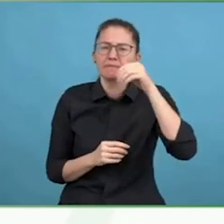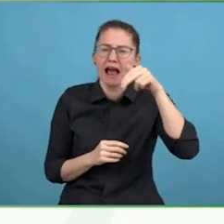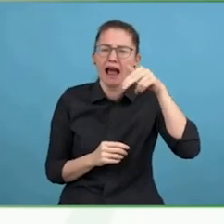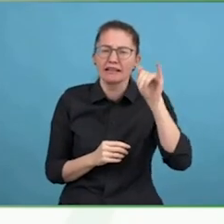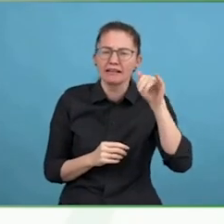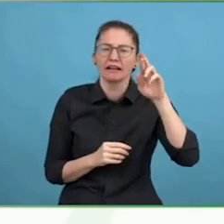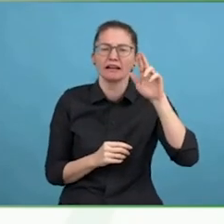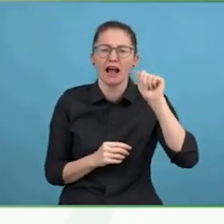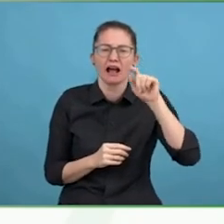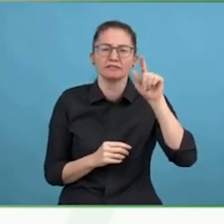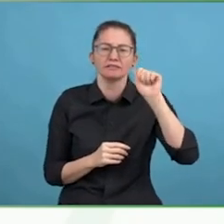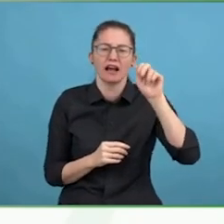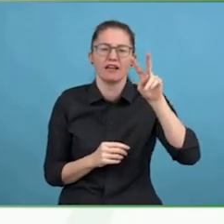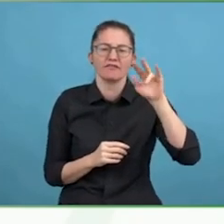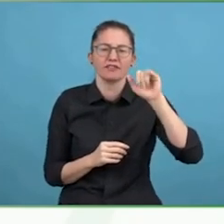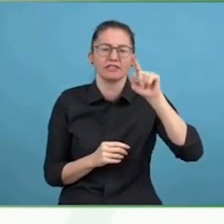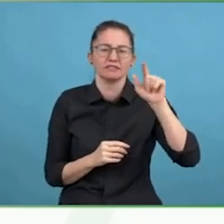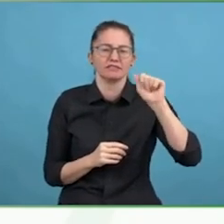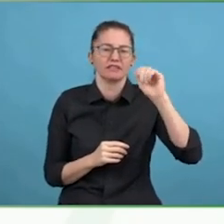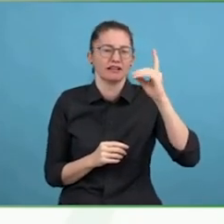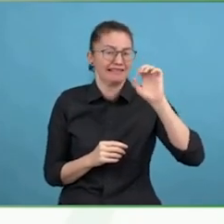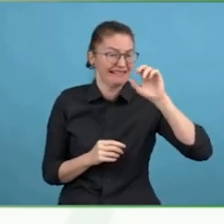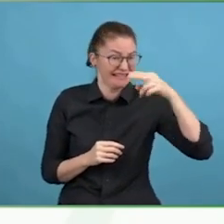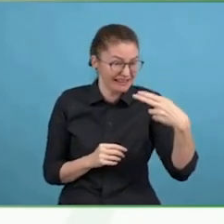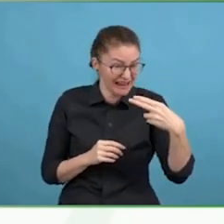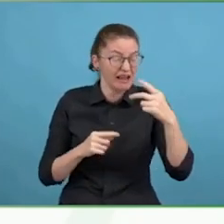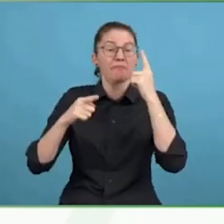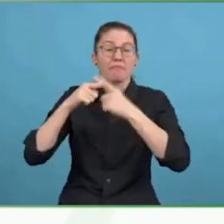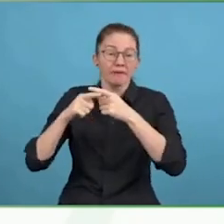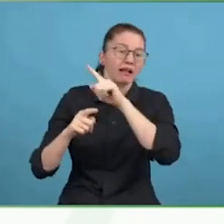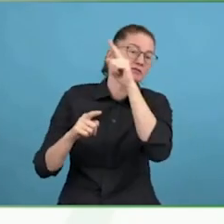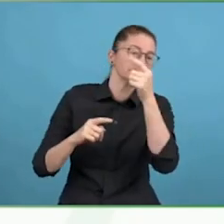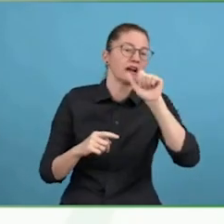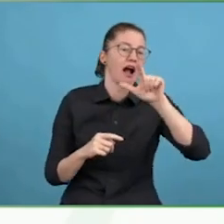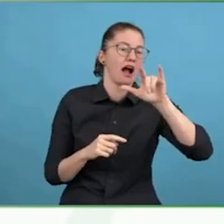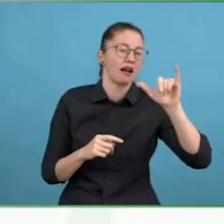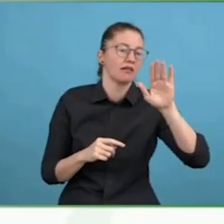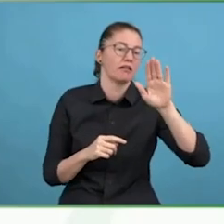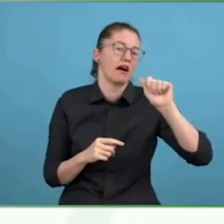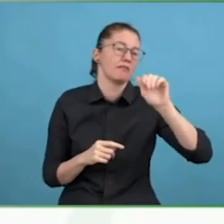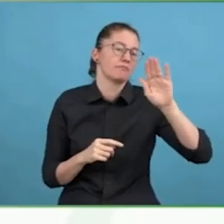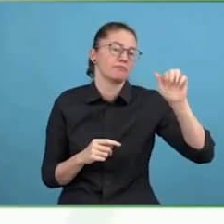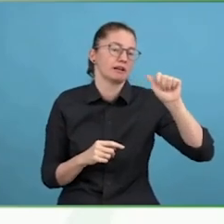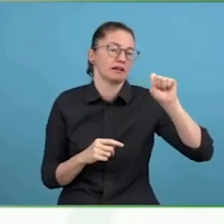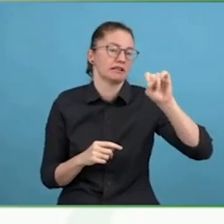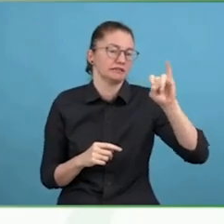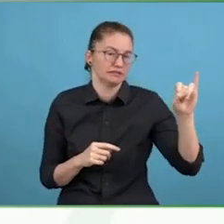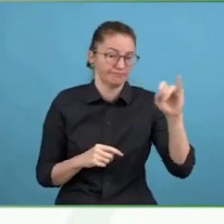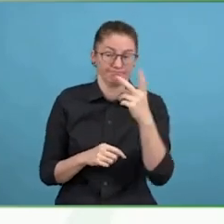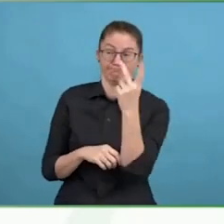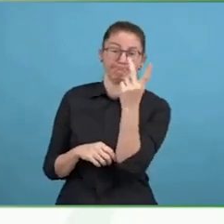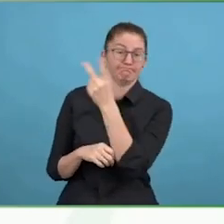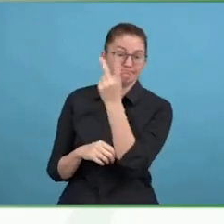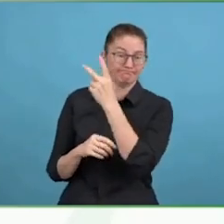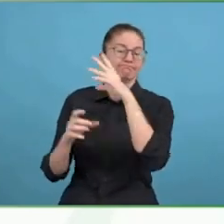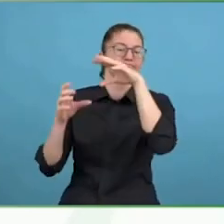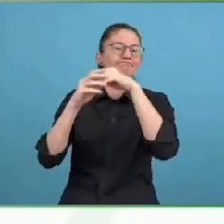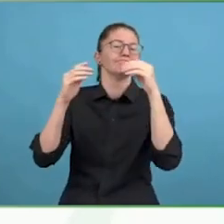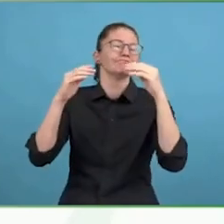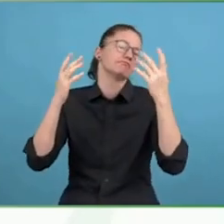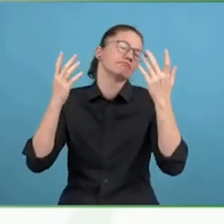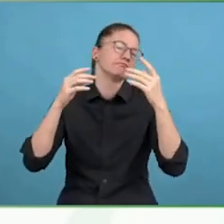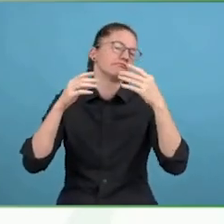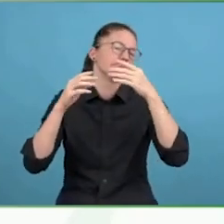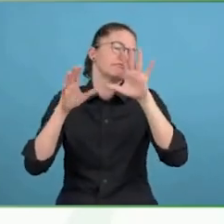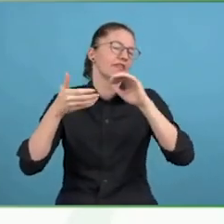could say a little bit about Bavar and yourselves, and then we will jump into a review of the